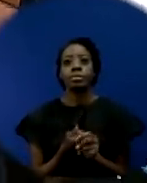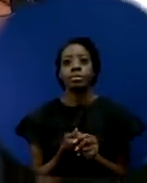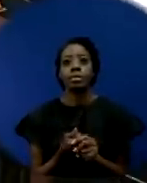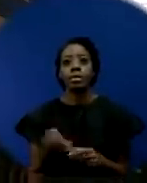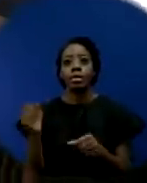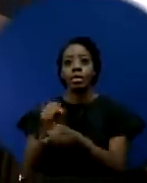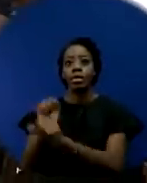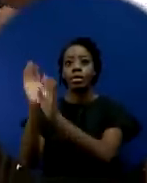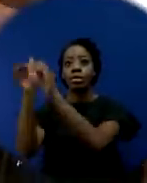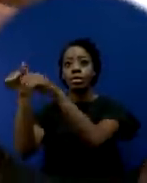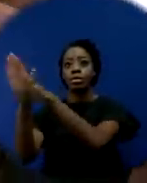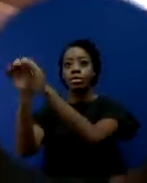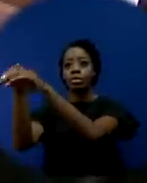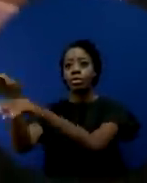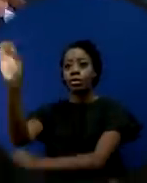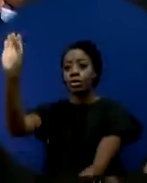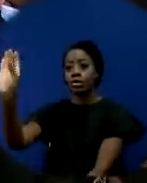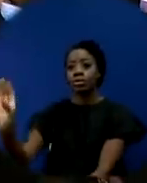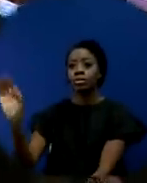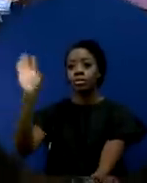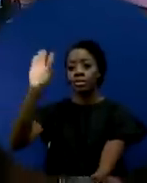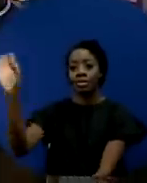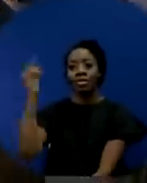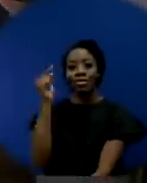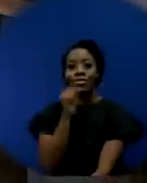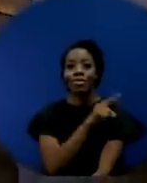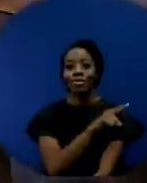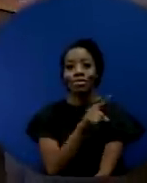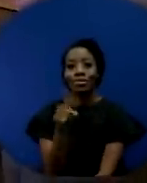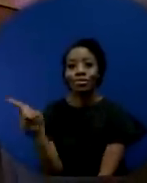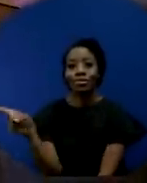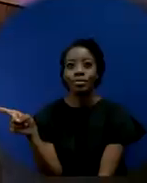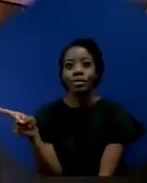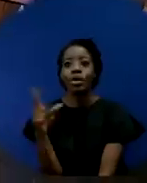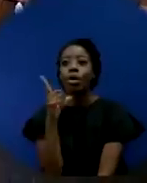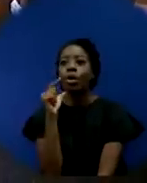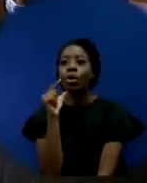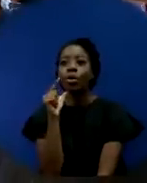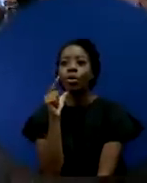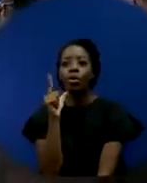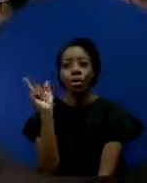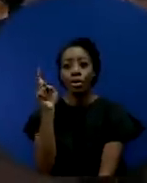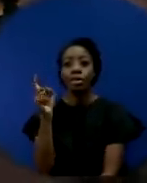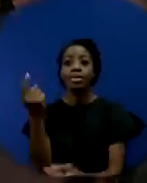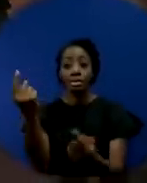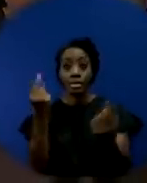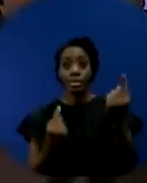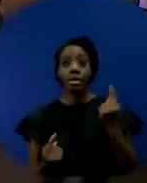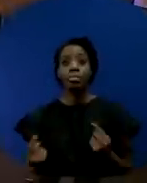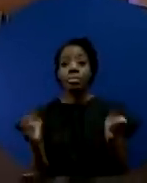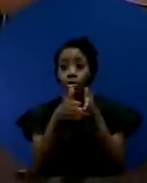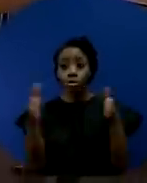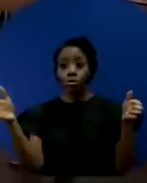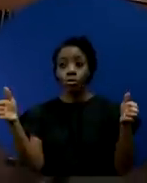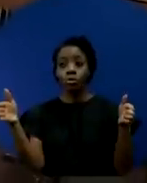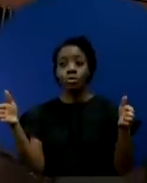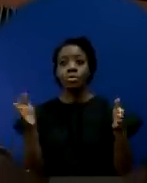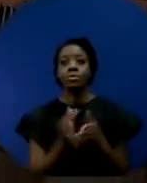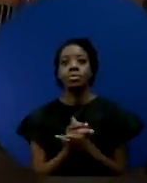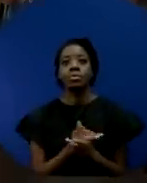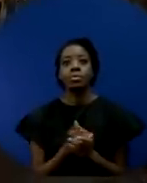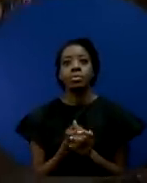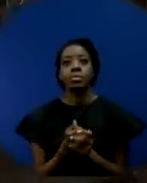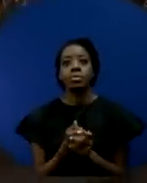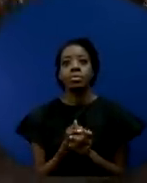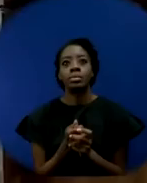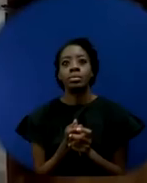cross. At the cross. For you. For you. Who else needs to come? Come on, there's room. There is room.